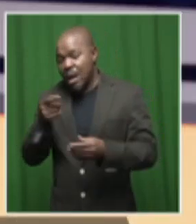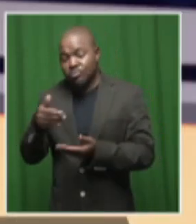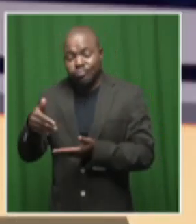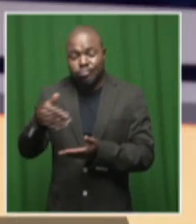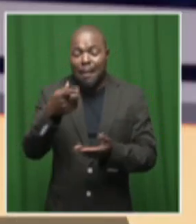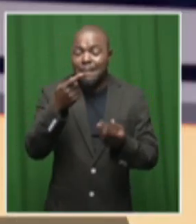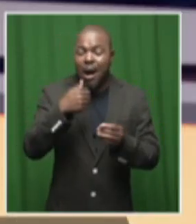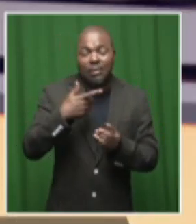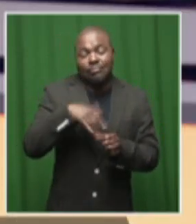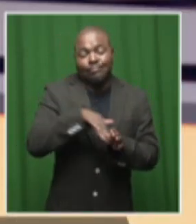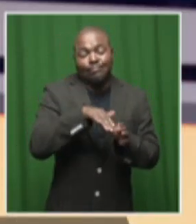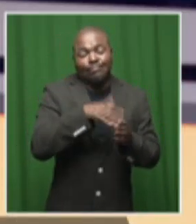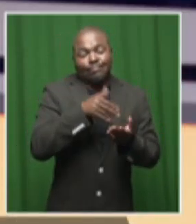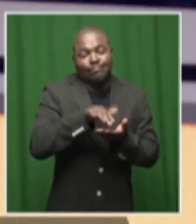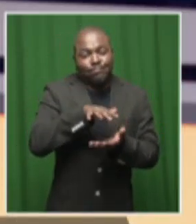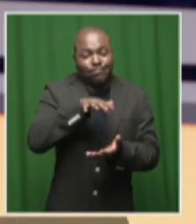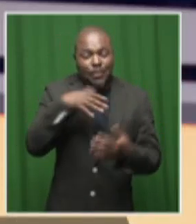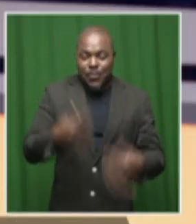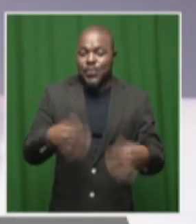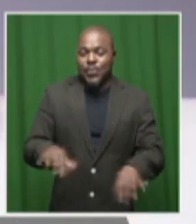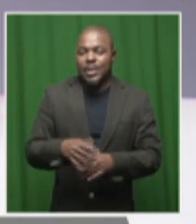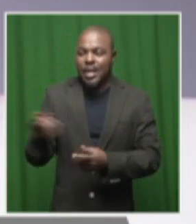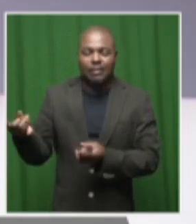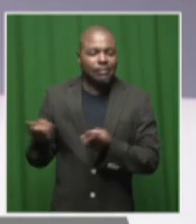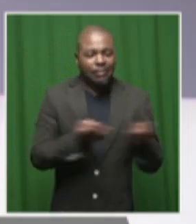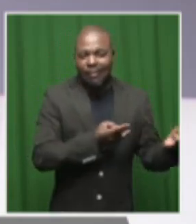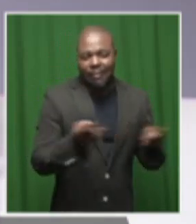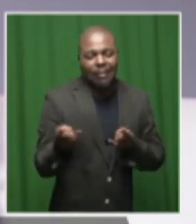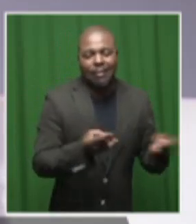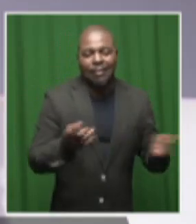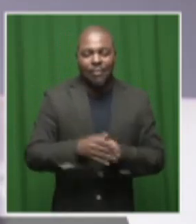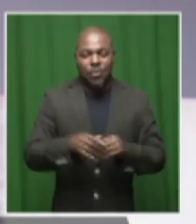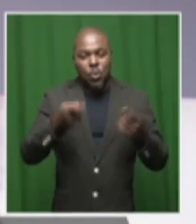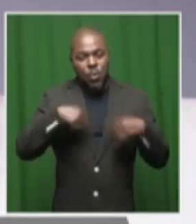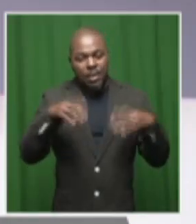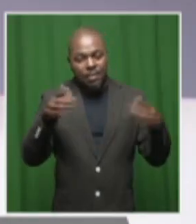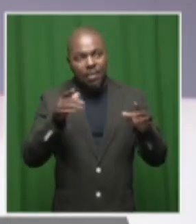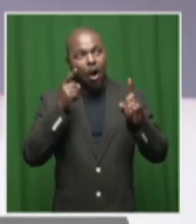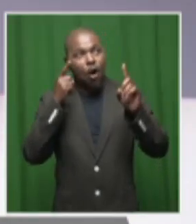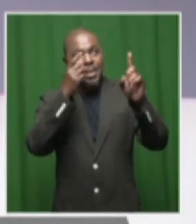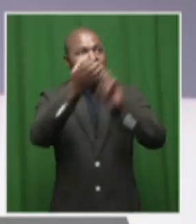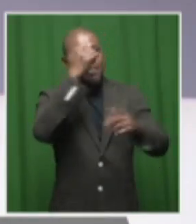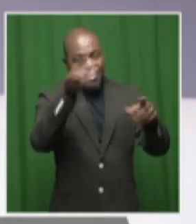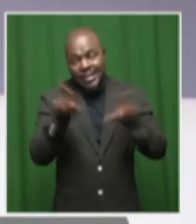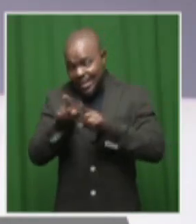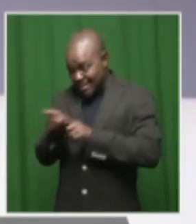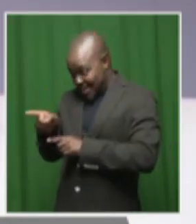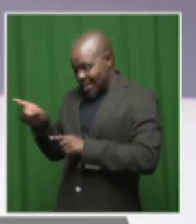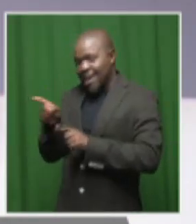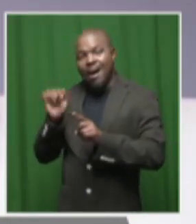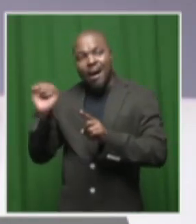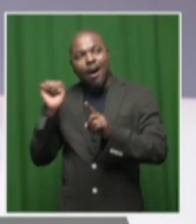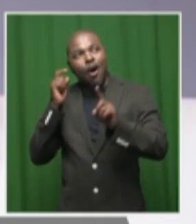and, traded, which is fantastic. And that we met our objectives, but they also met their objectives